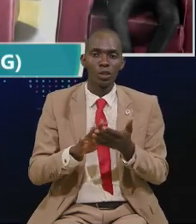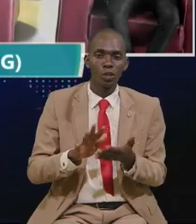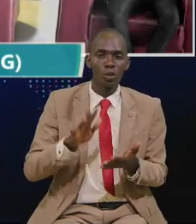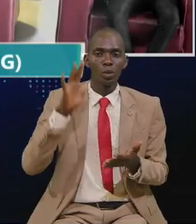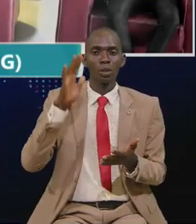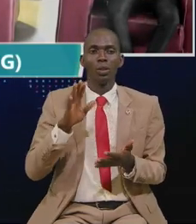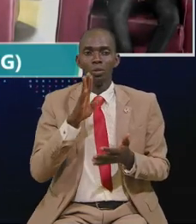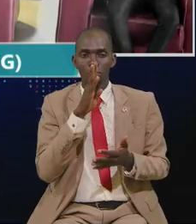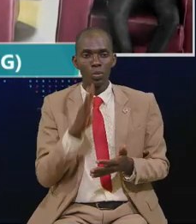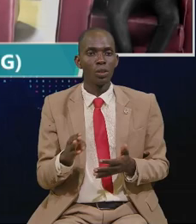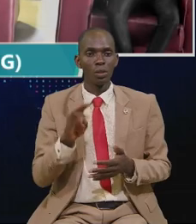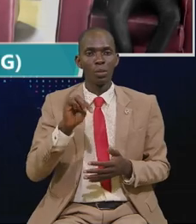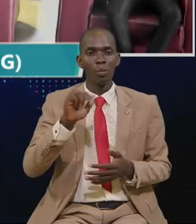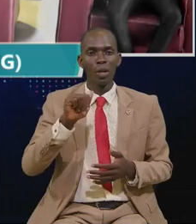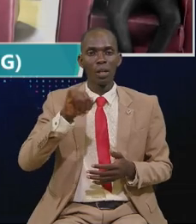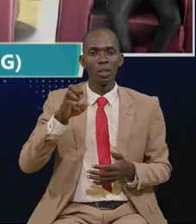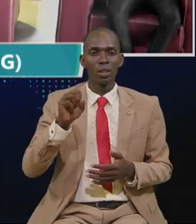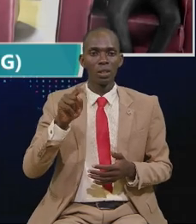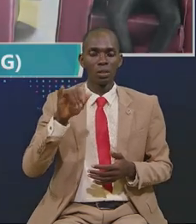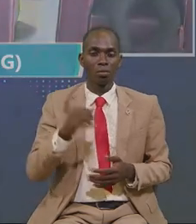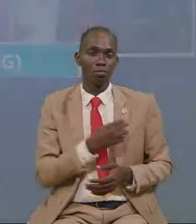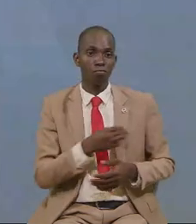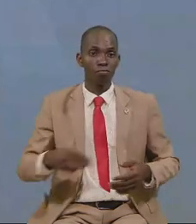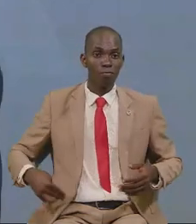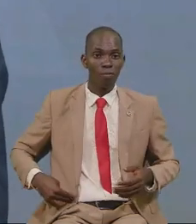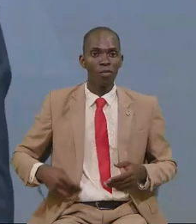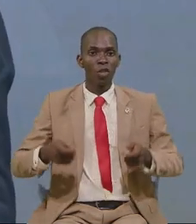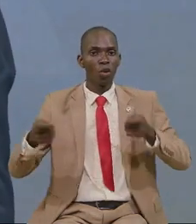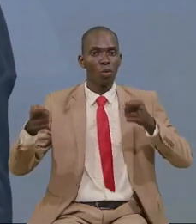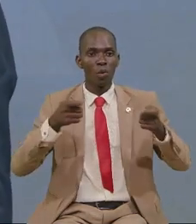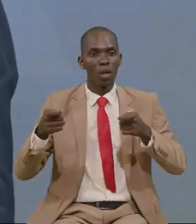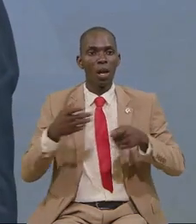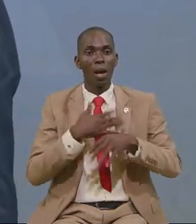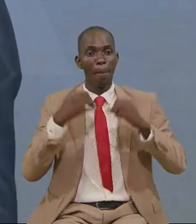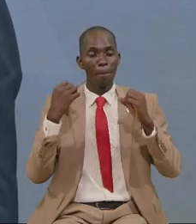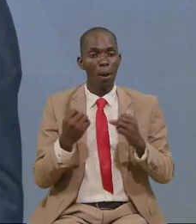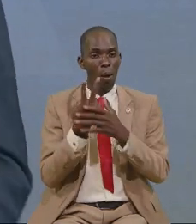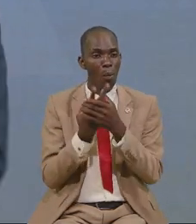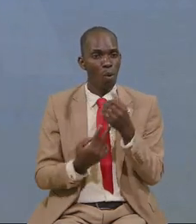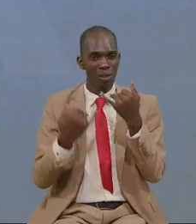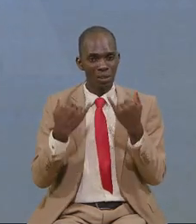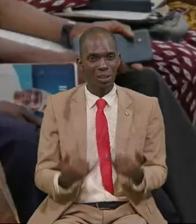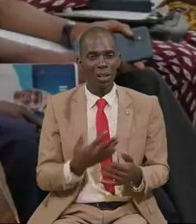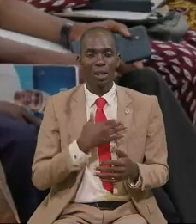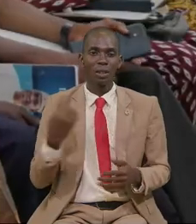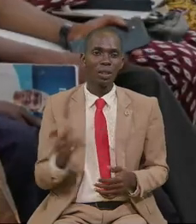majesty, dominion and power, both now and ever.